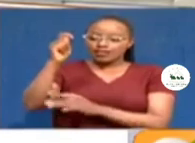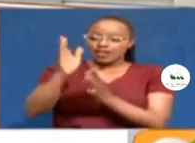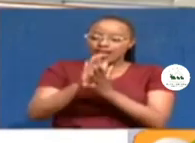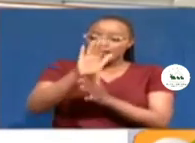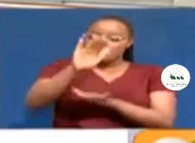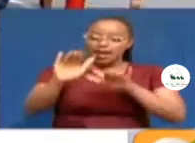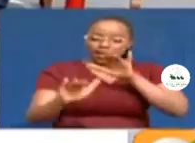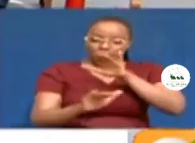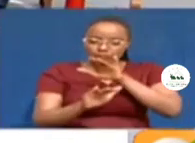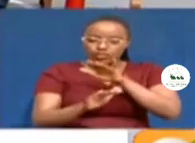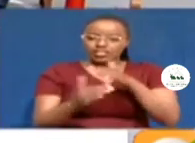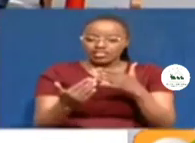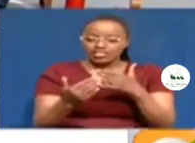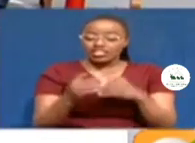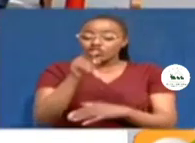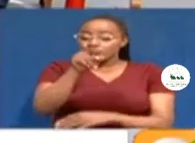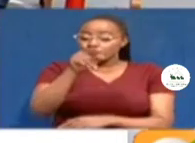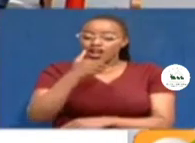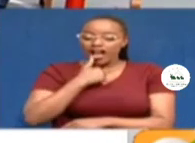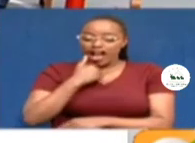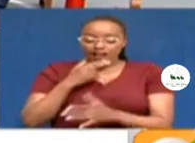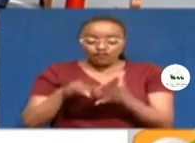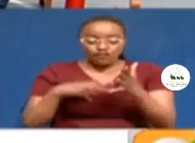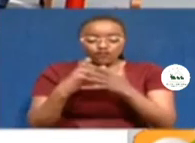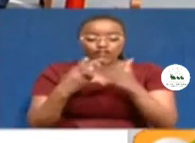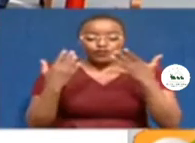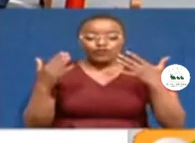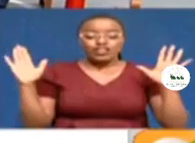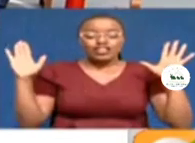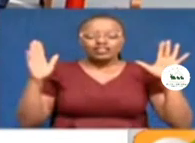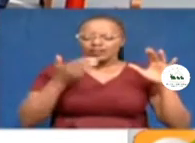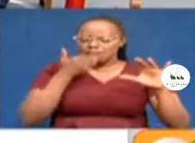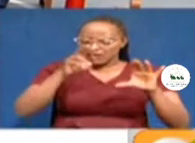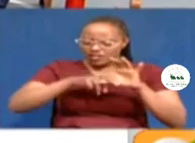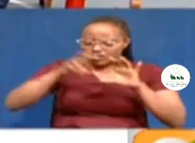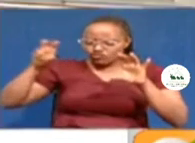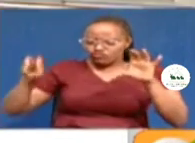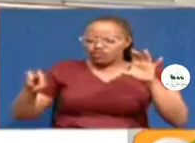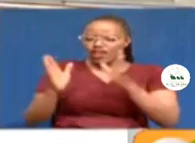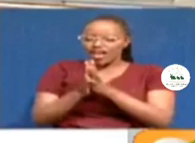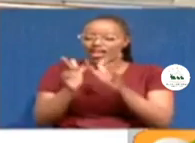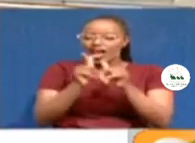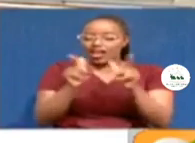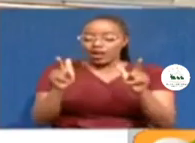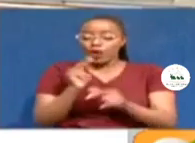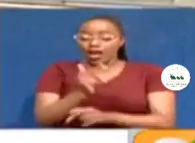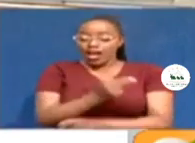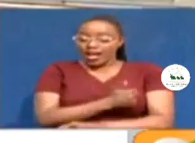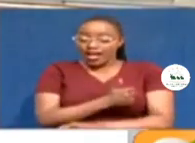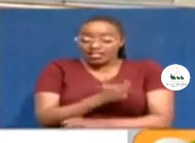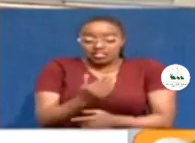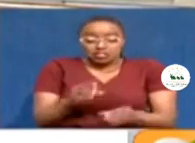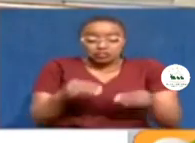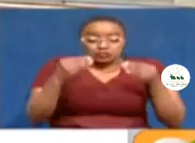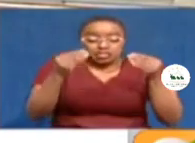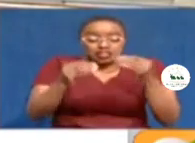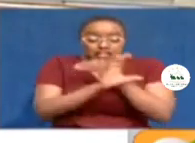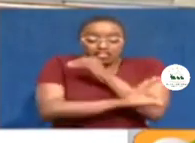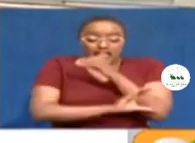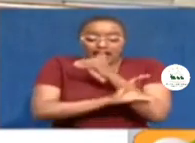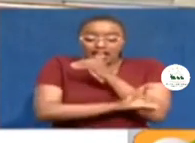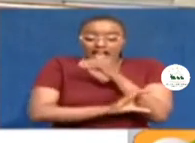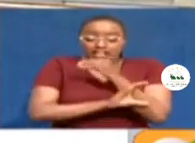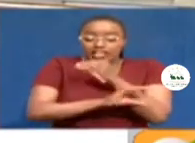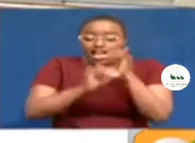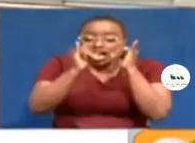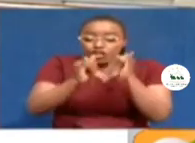his deputy that you have failed. Step aside and allow us to give the country a